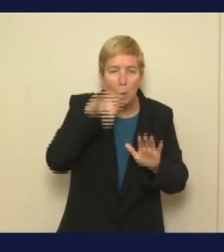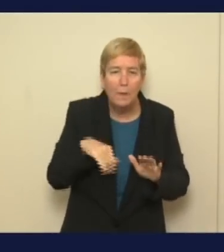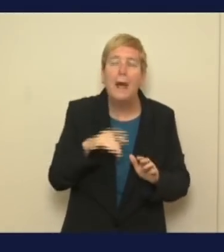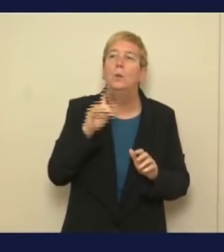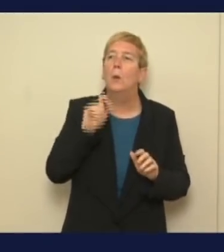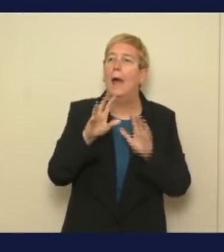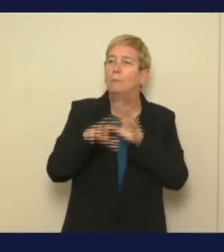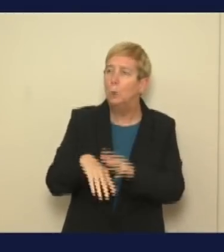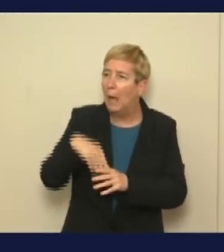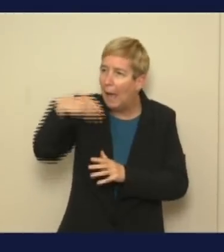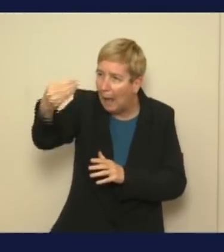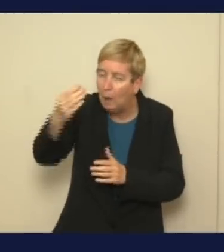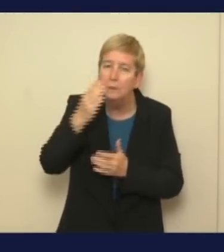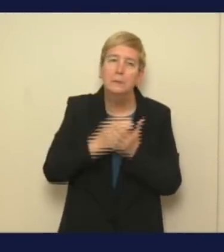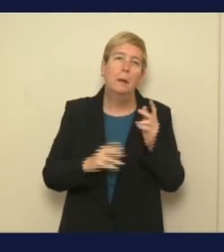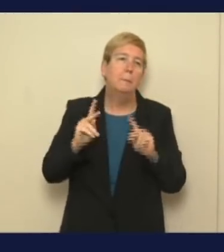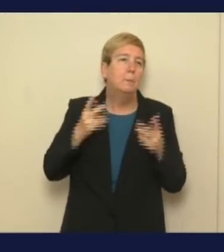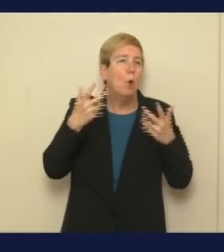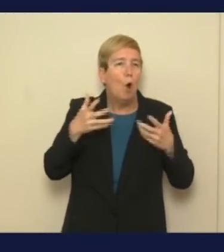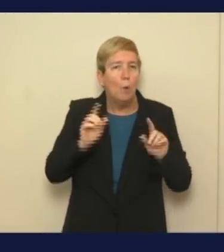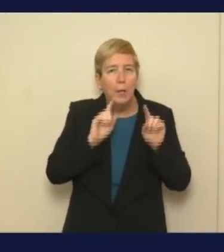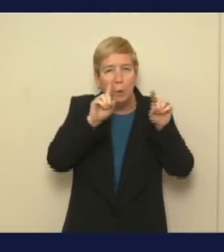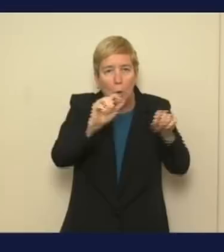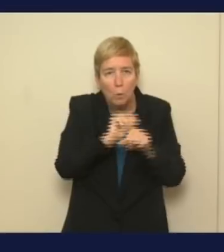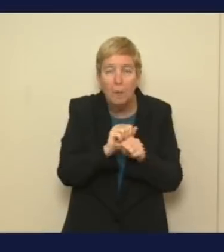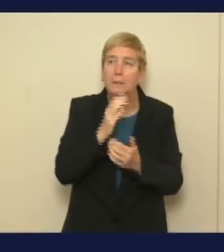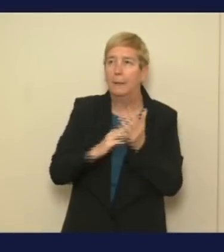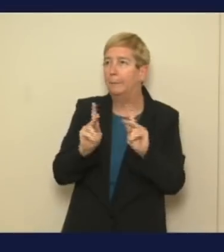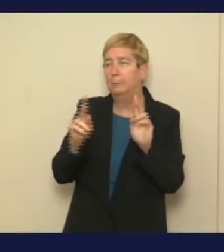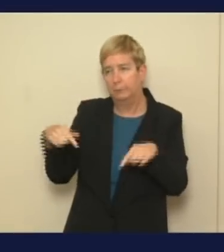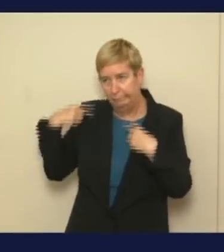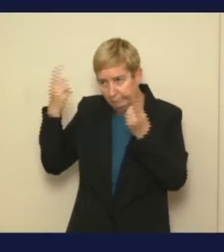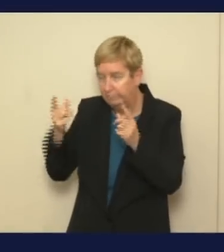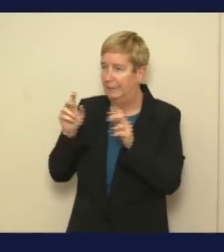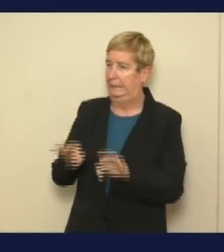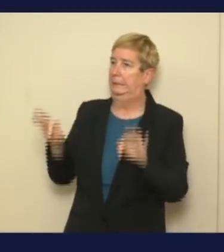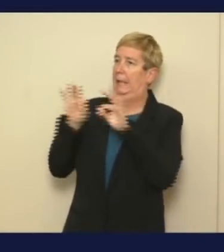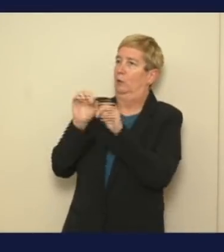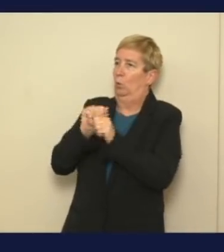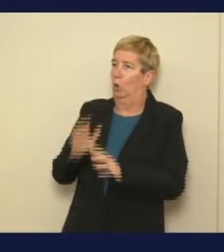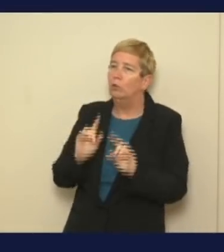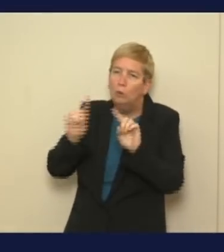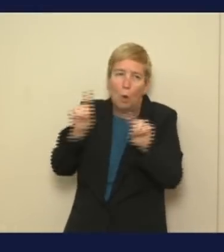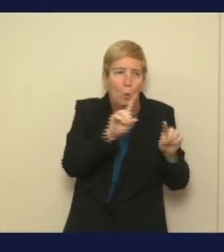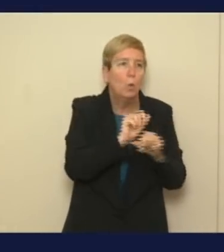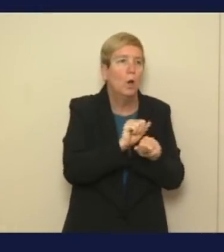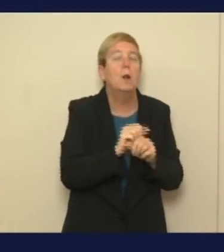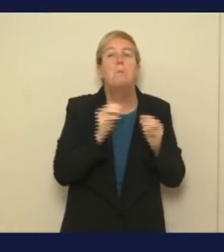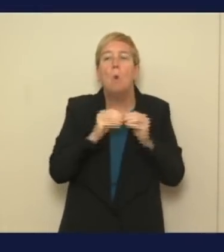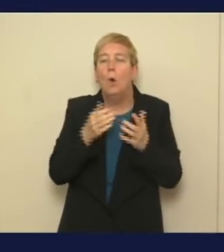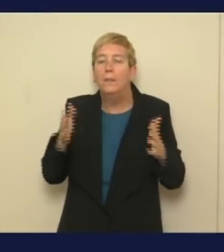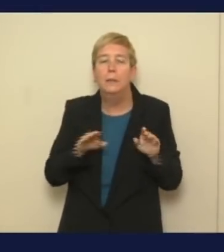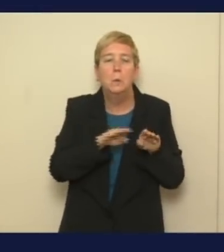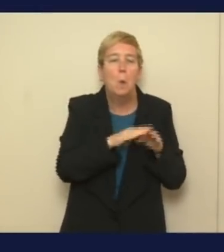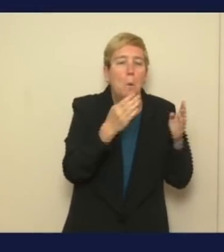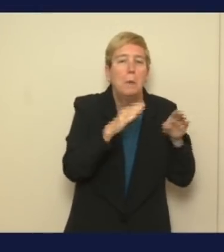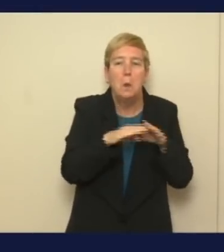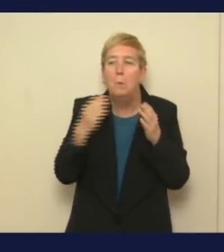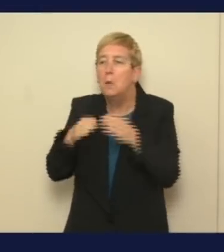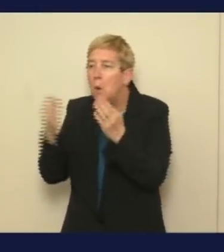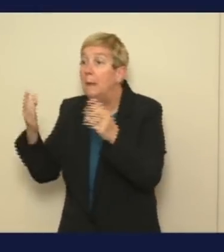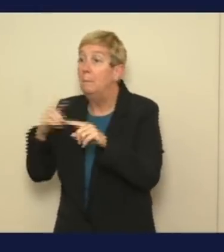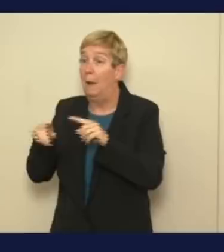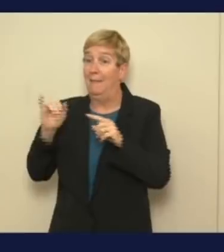going back to work. Some of you were always essential workers. More places are open. But basically, that umbrella